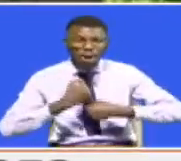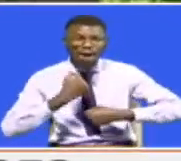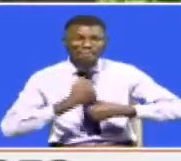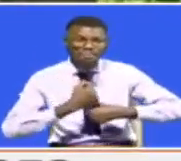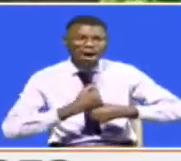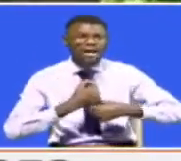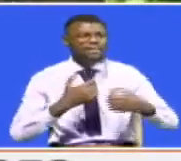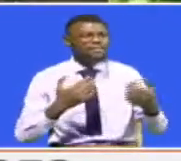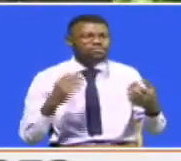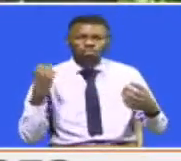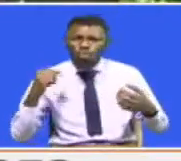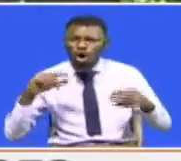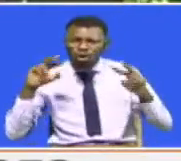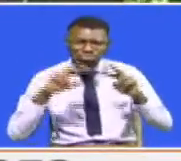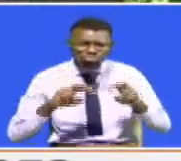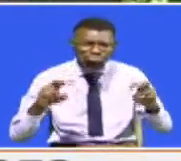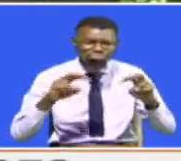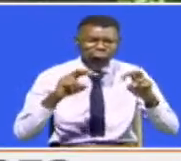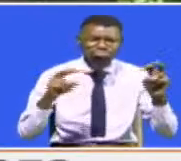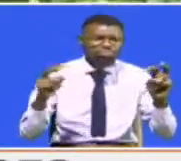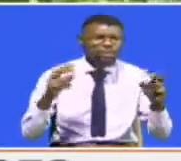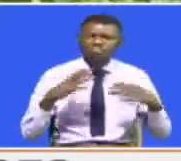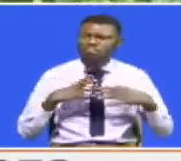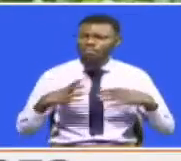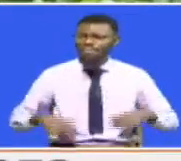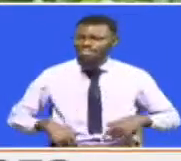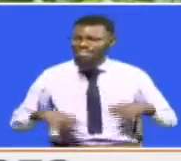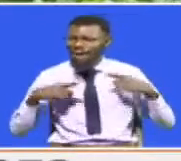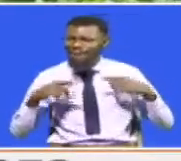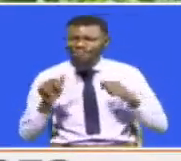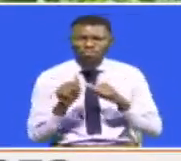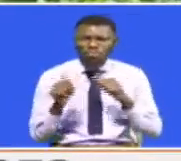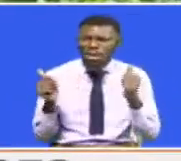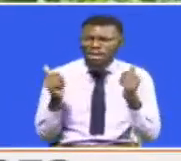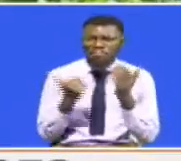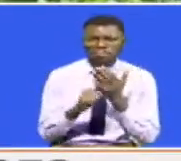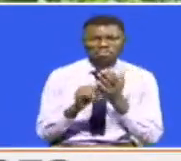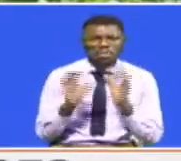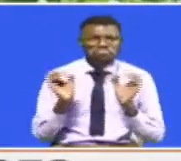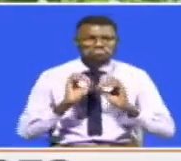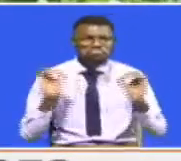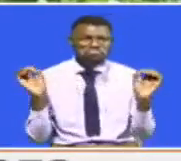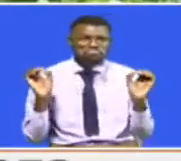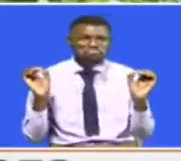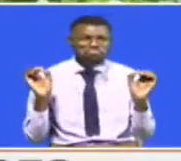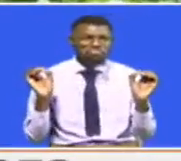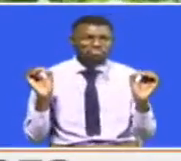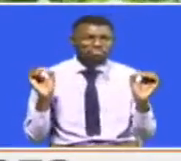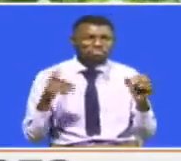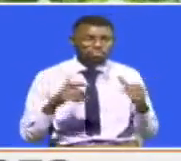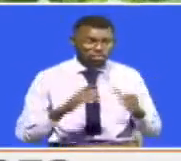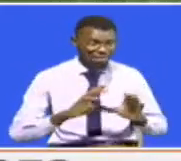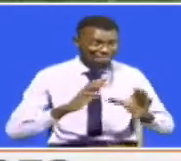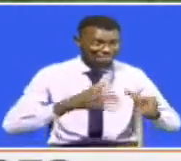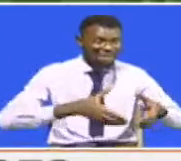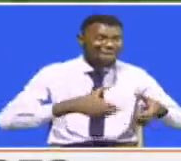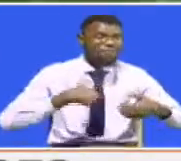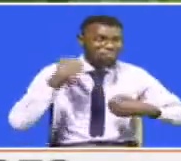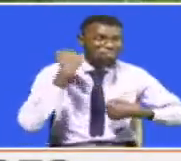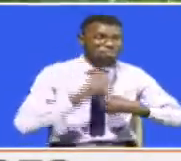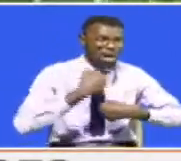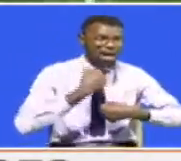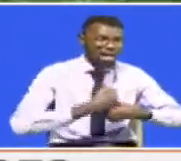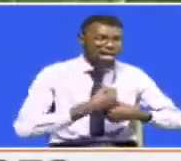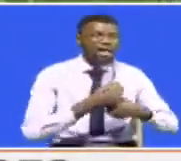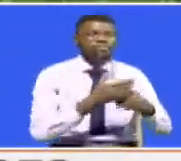without interfering with people's lives and livelihoods. They aren't opposed to the Shanta Gold Company's operations, but should